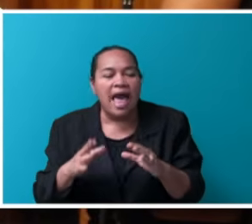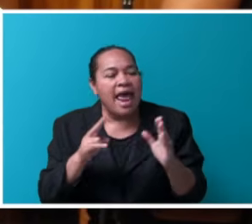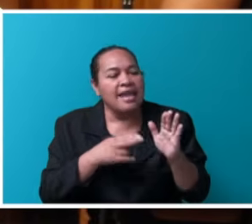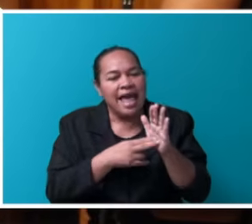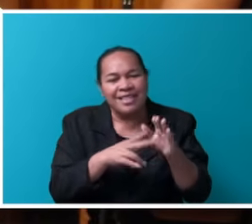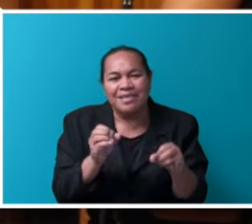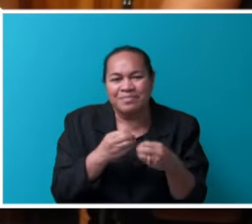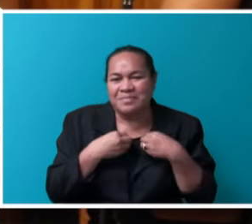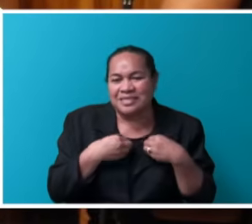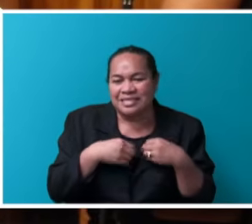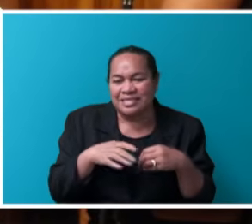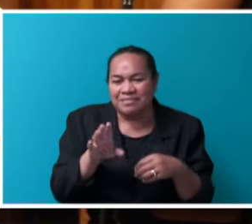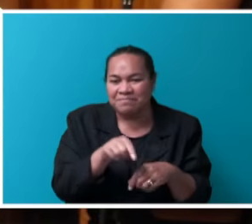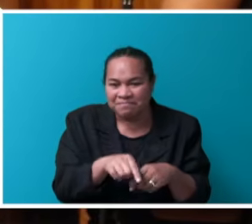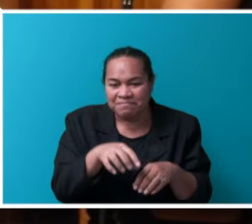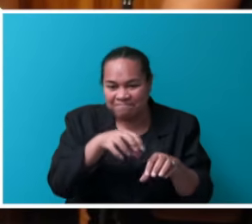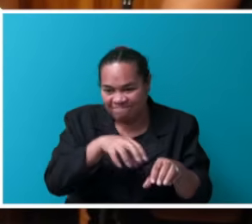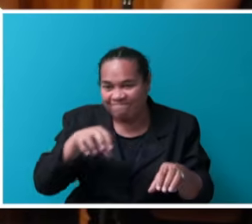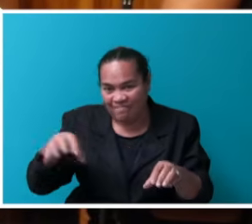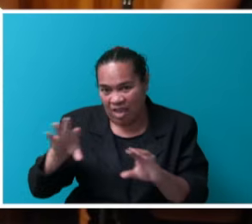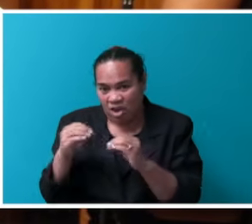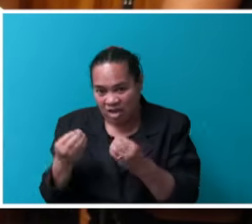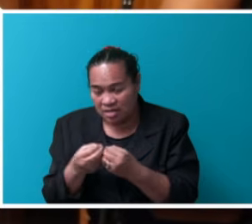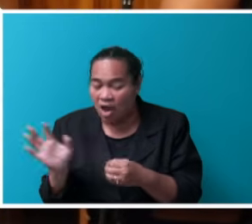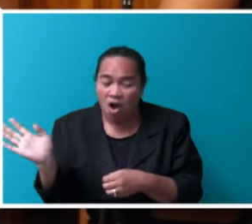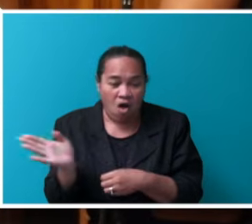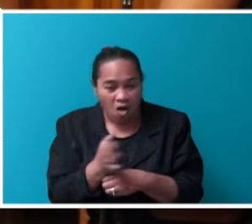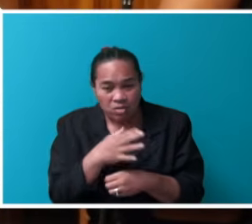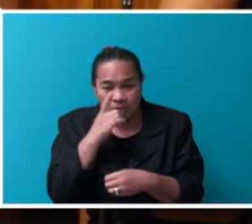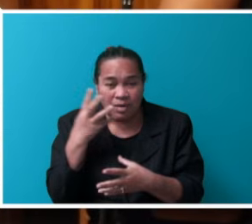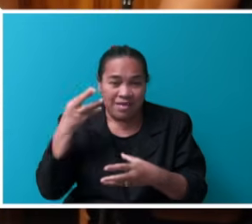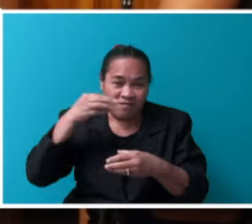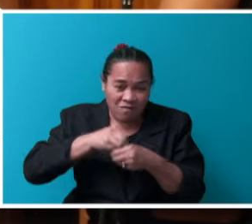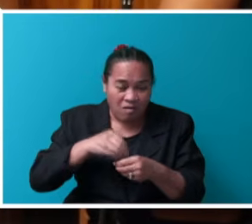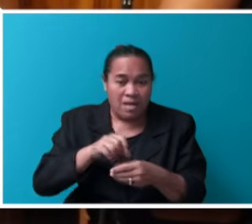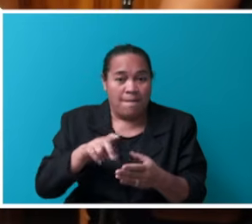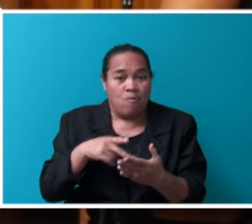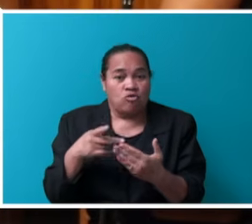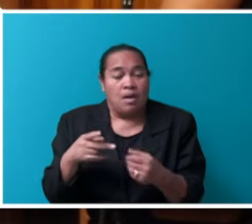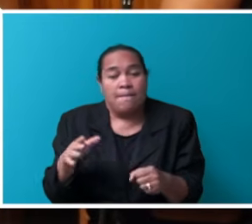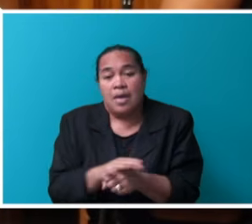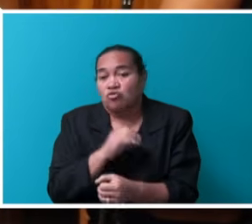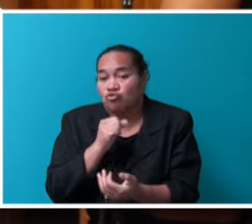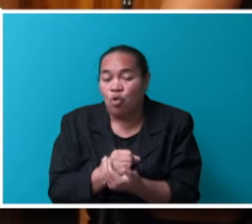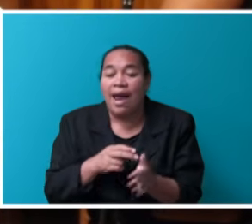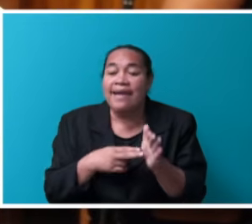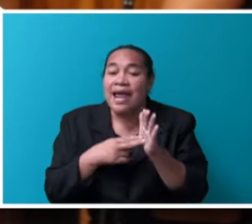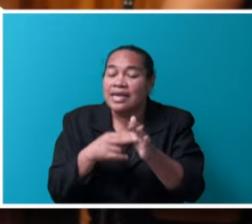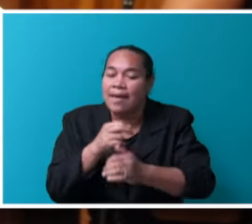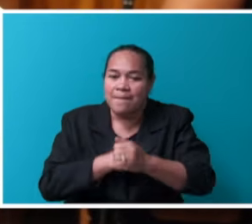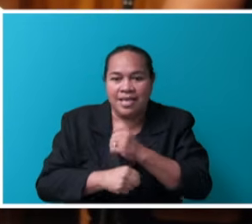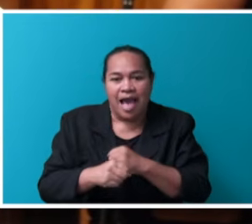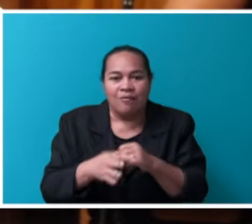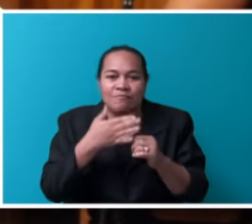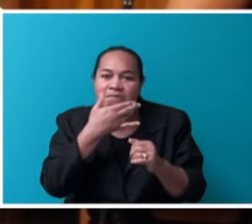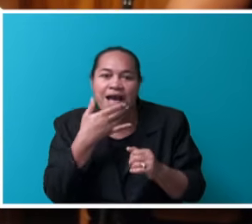and everyone that is involved in this project to ensure that Nandi becomes an attractive town